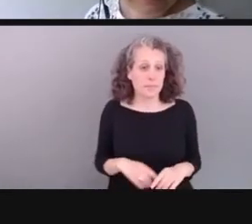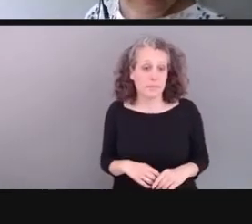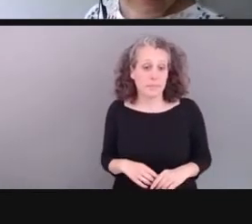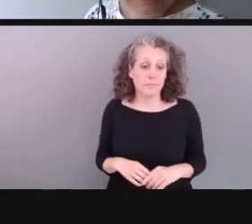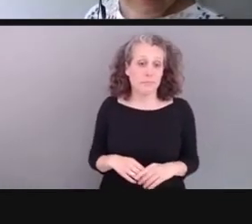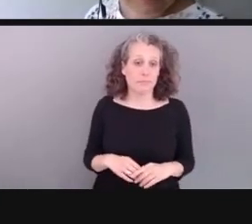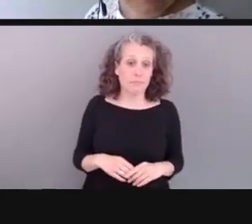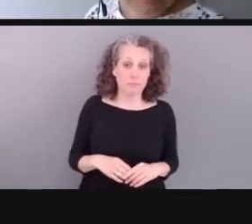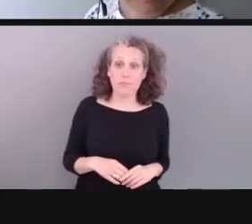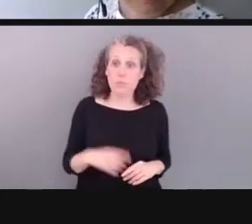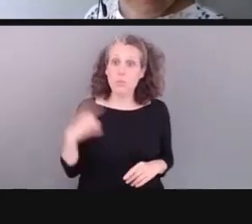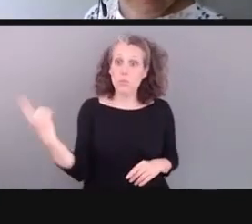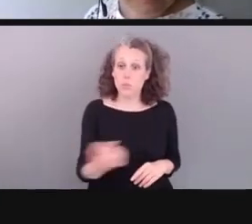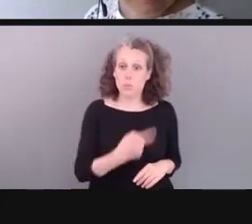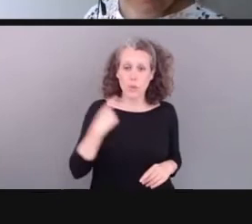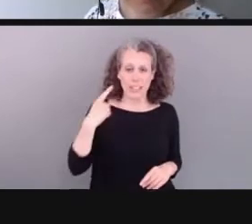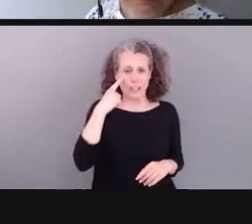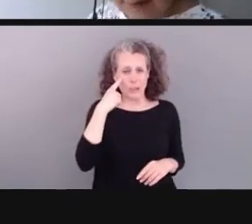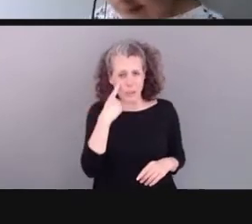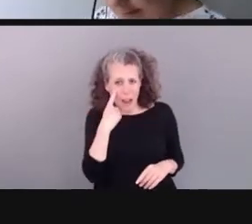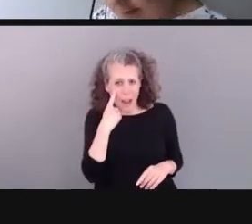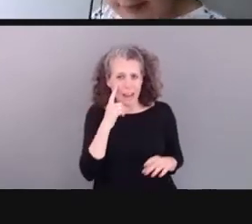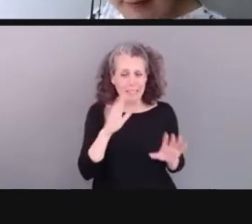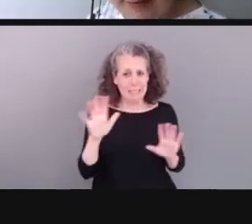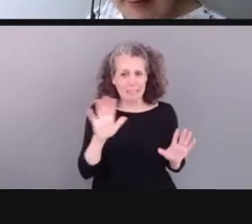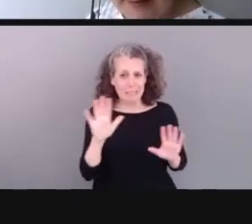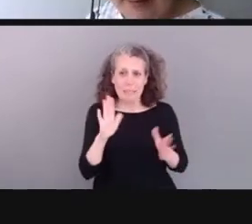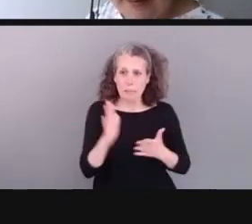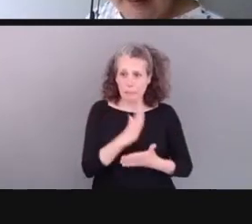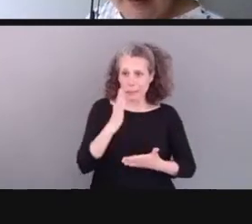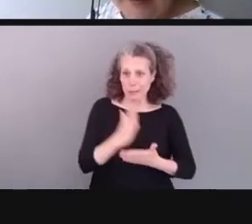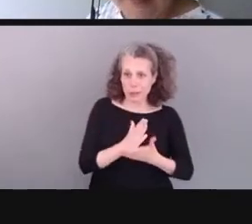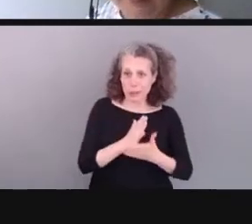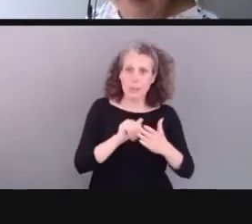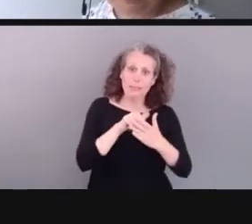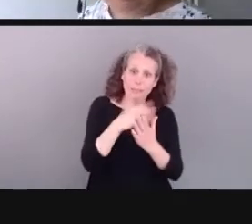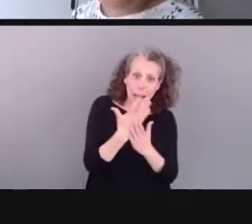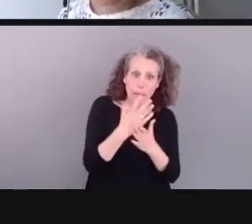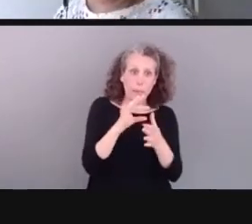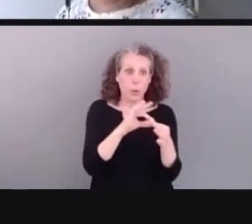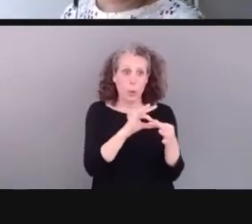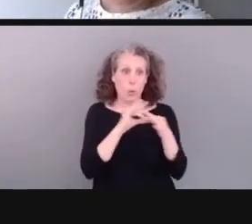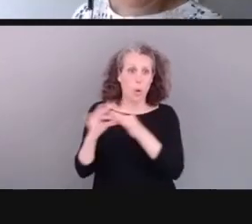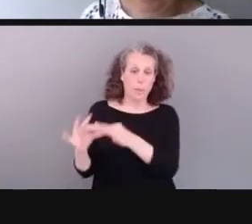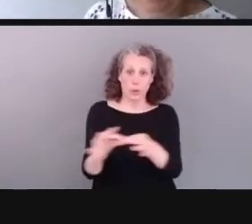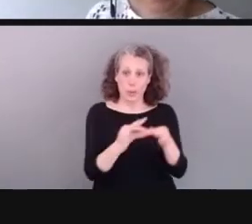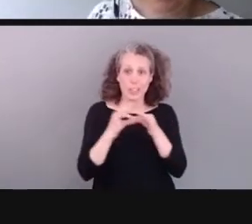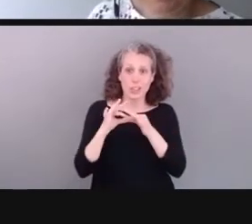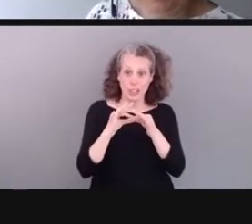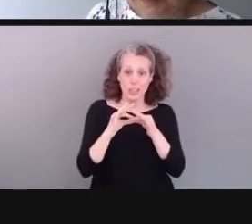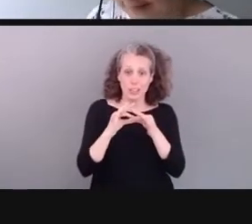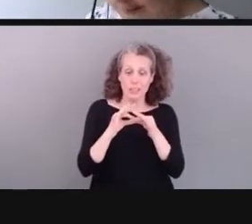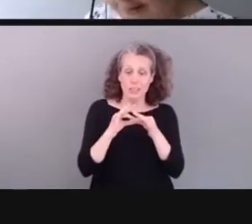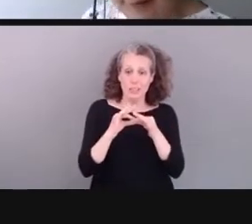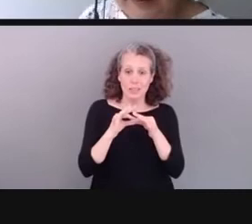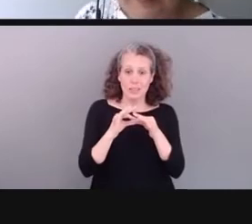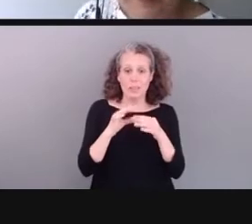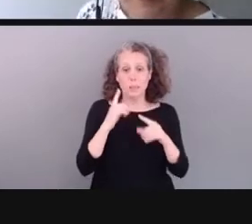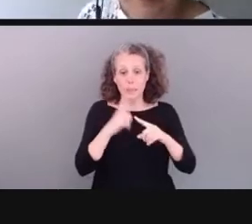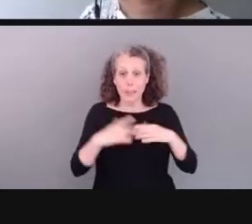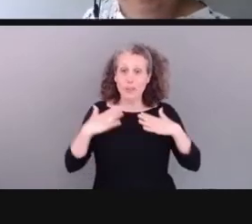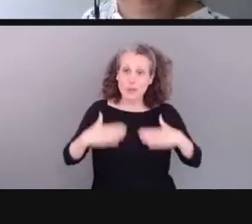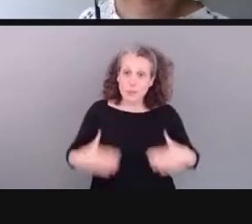we are trying to make sure that development cooperation will address, and that